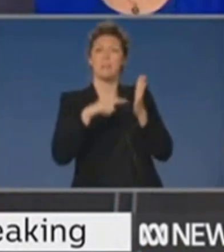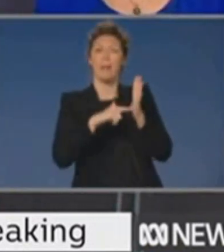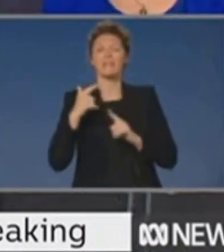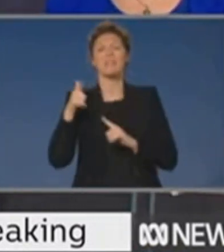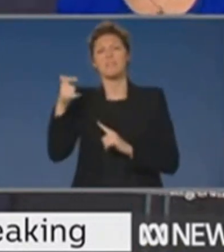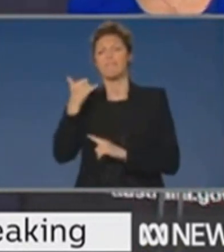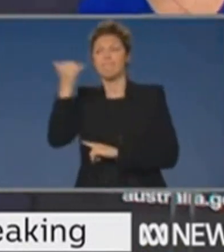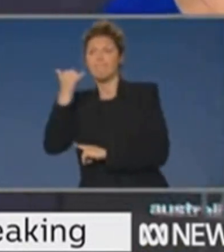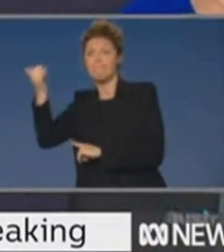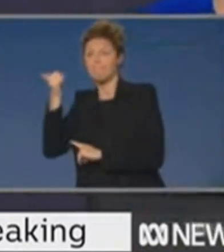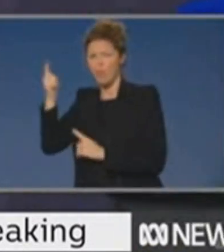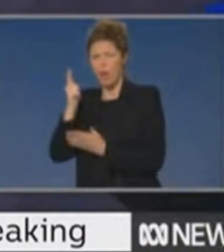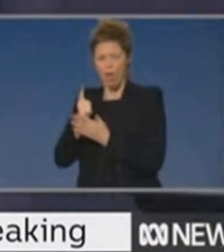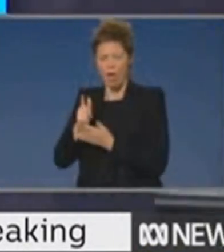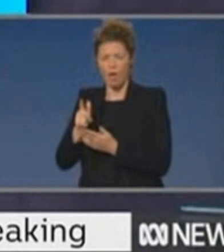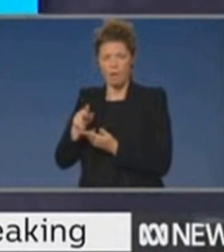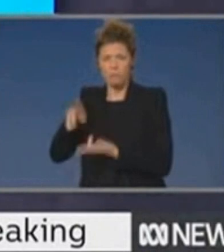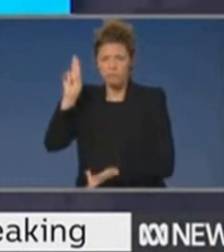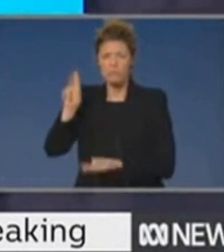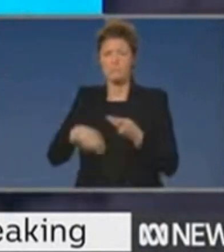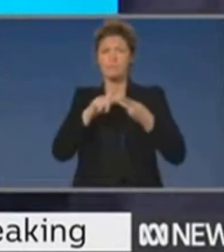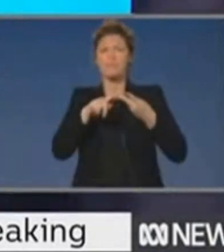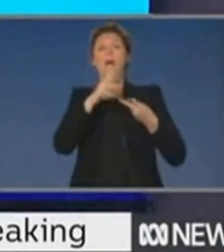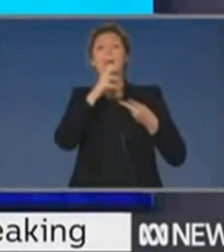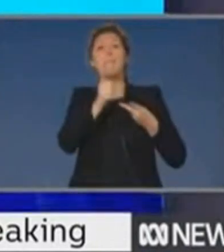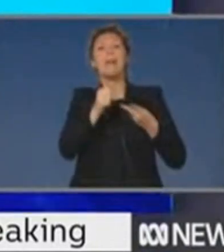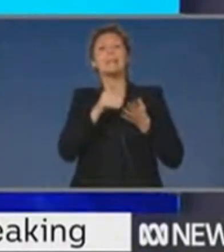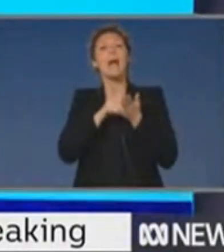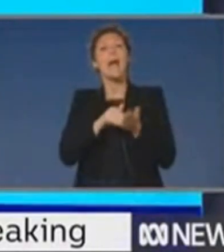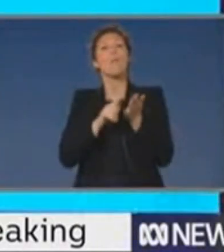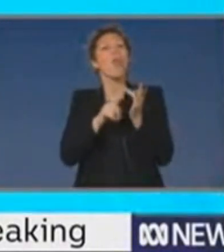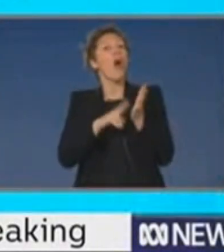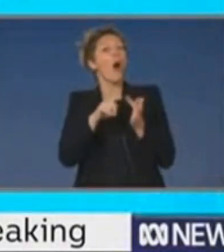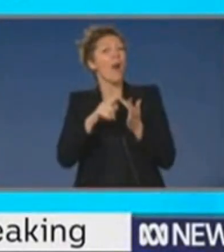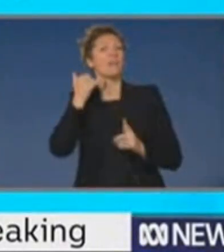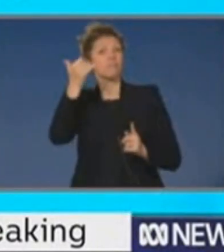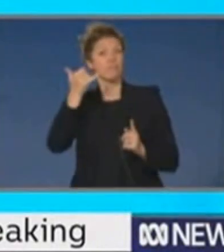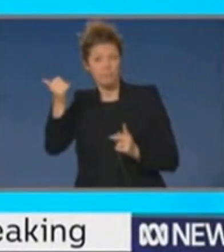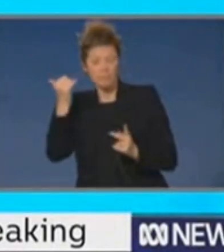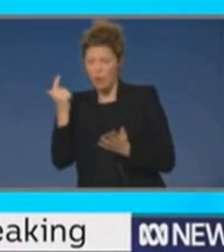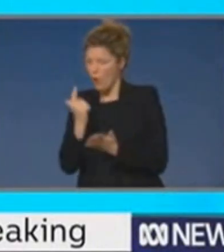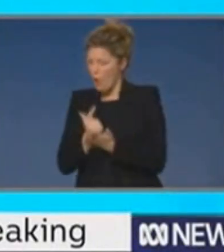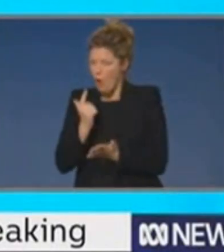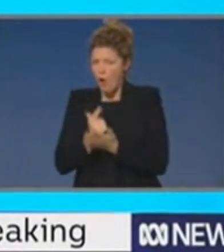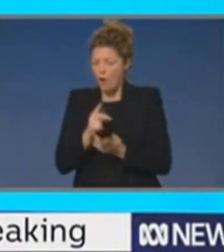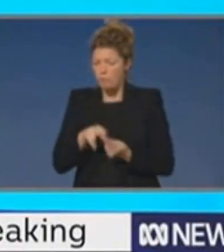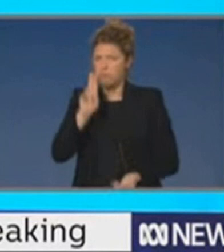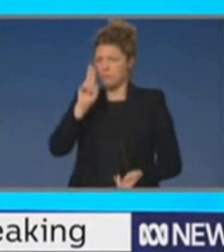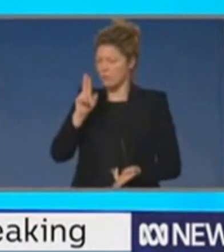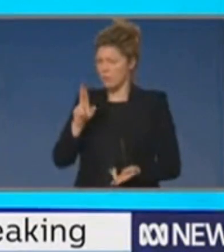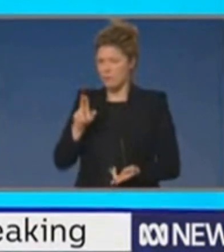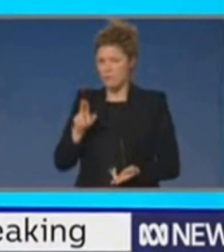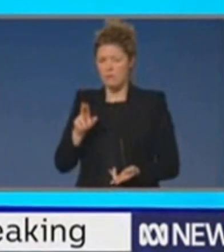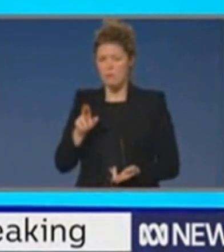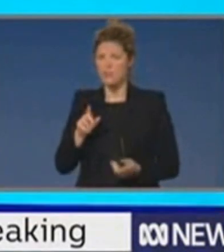which we have also recorded, to Men's Helpline. We know that this is happening. We know that people may be more challenged